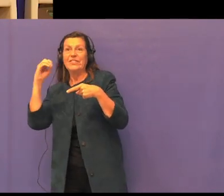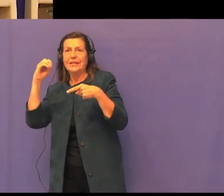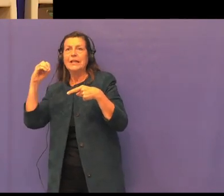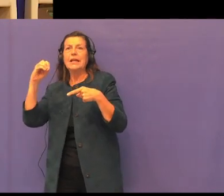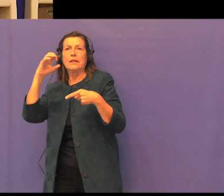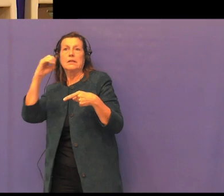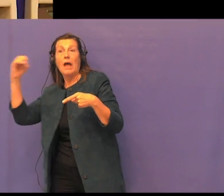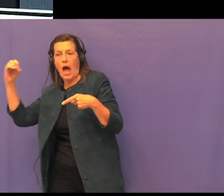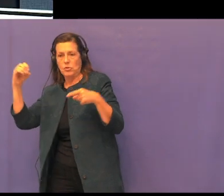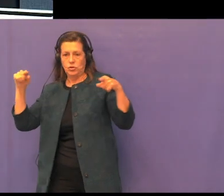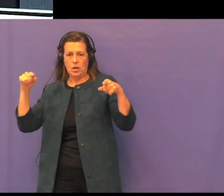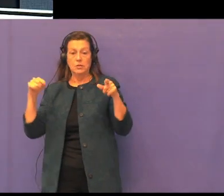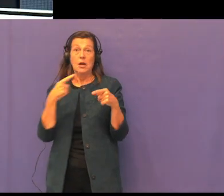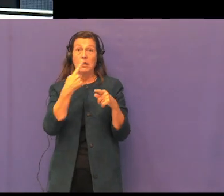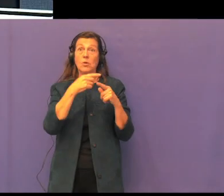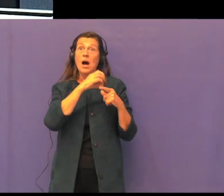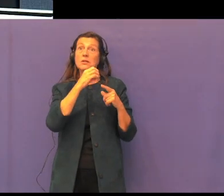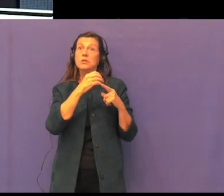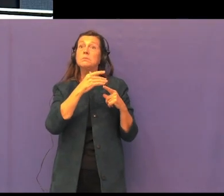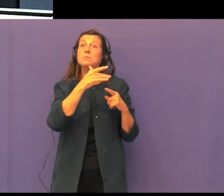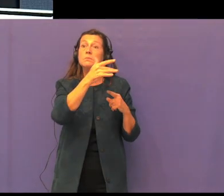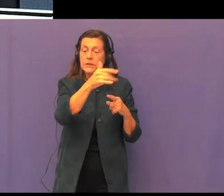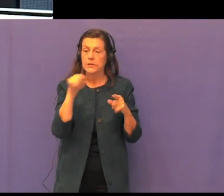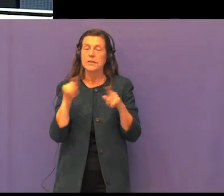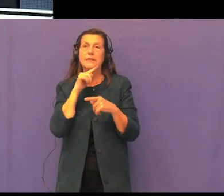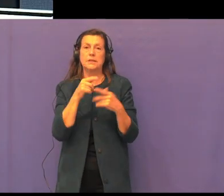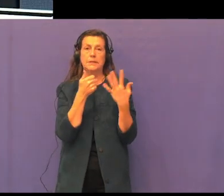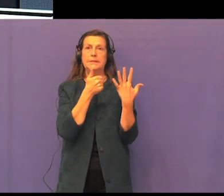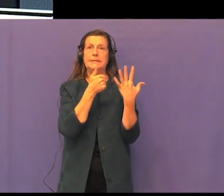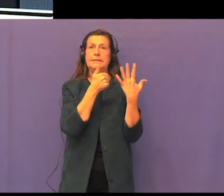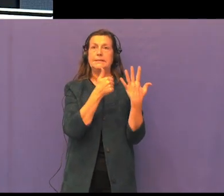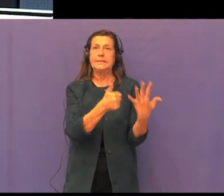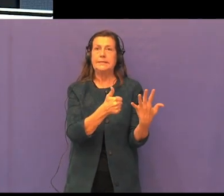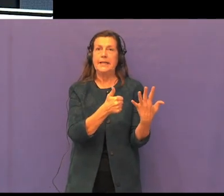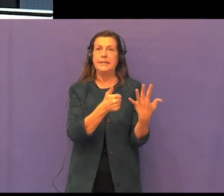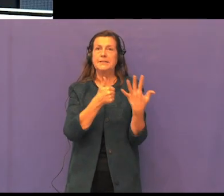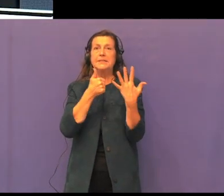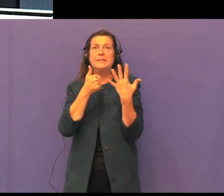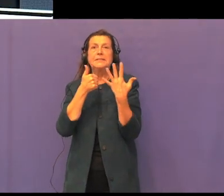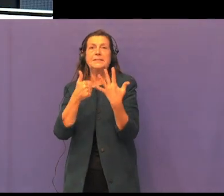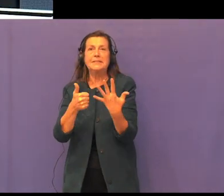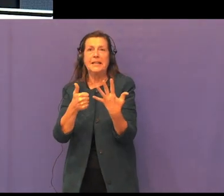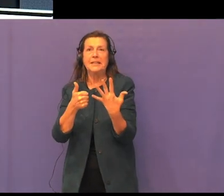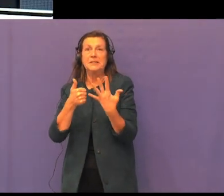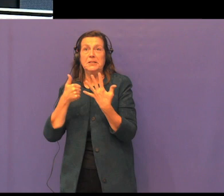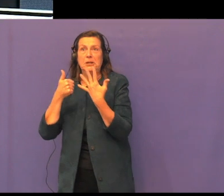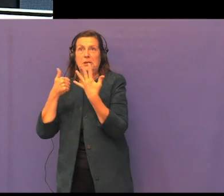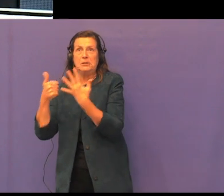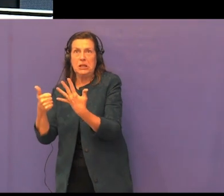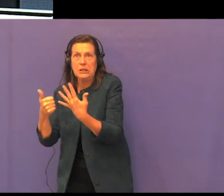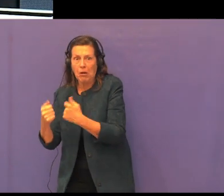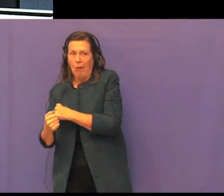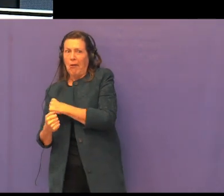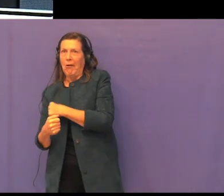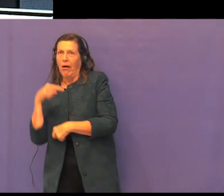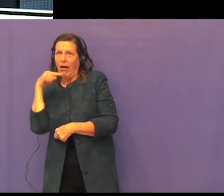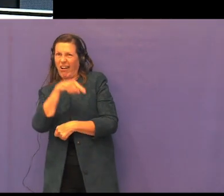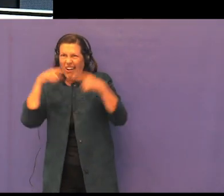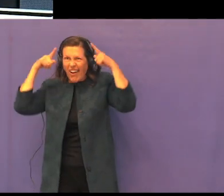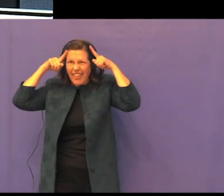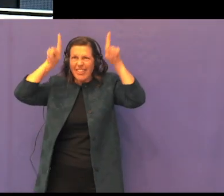666. The number of the devil. So there's a sense in which, of course, what is